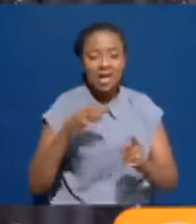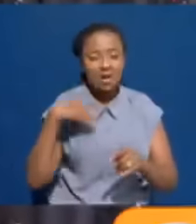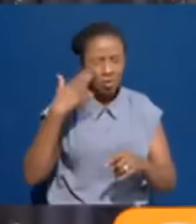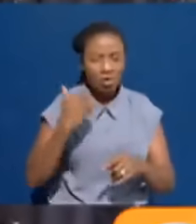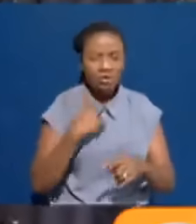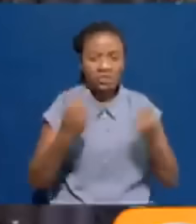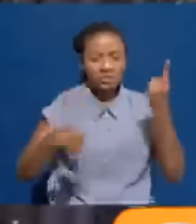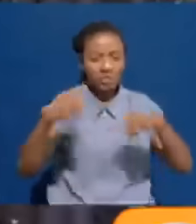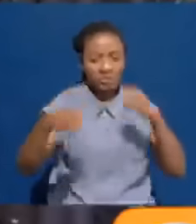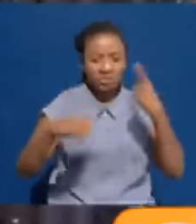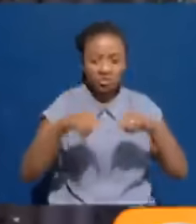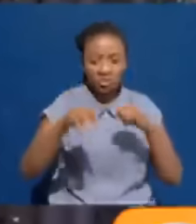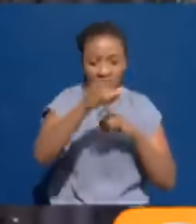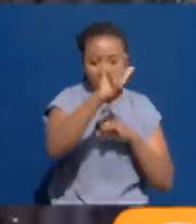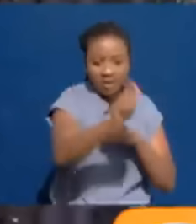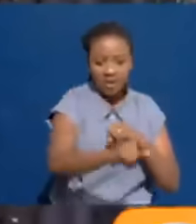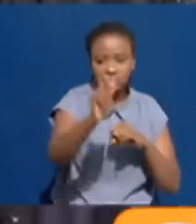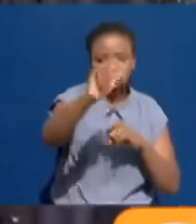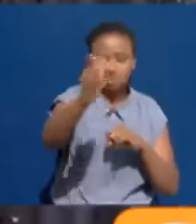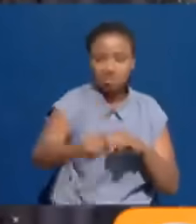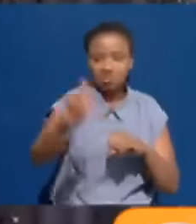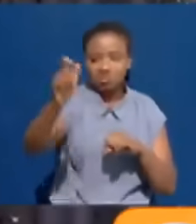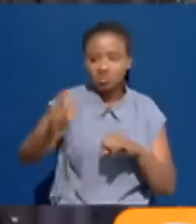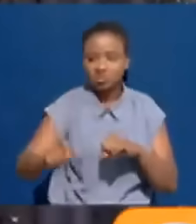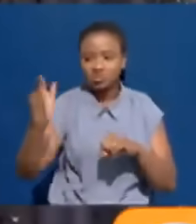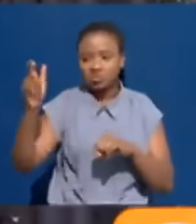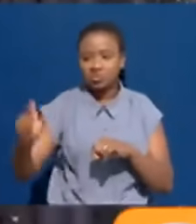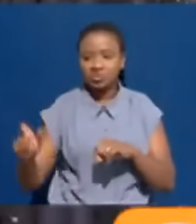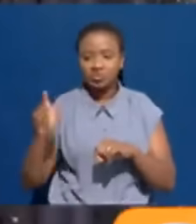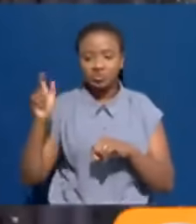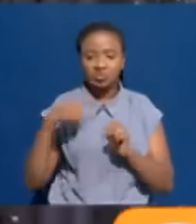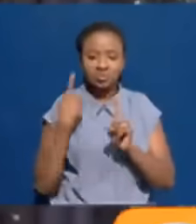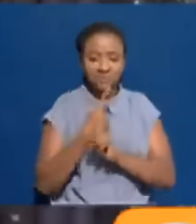kingpins around Kenya. Different regions have different kingpins.